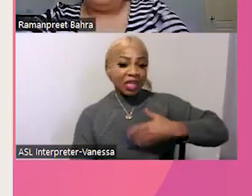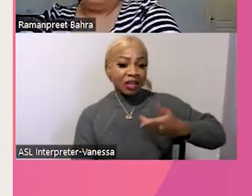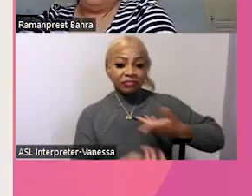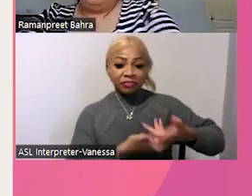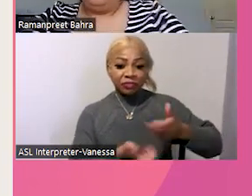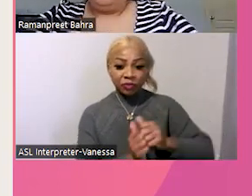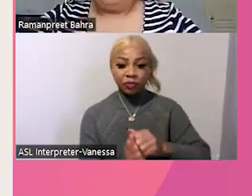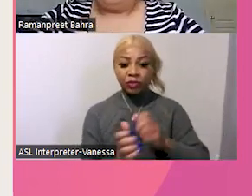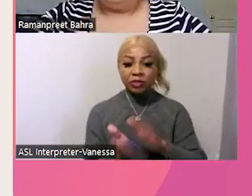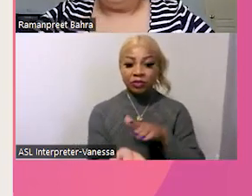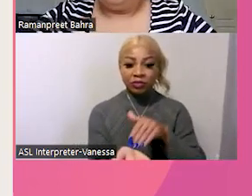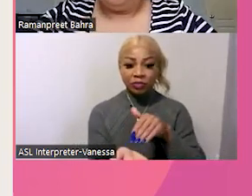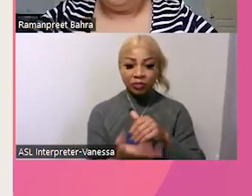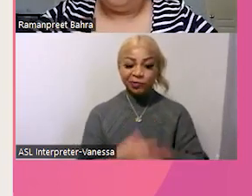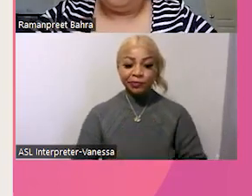that forced confession.